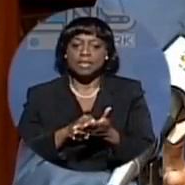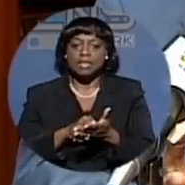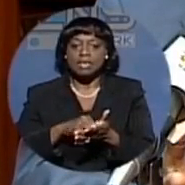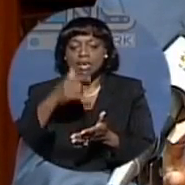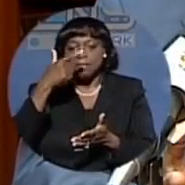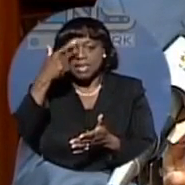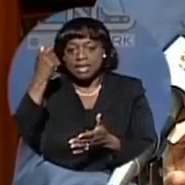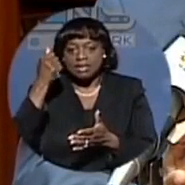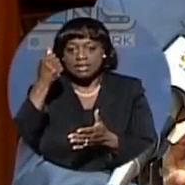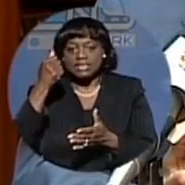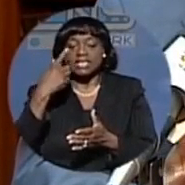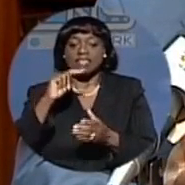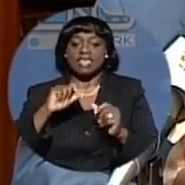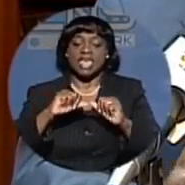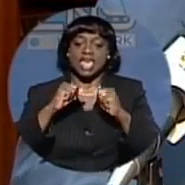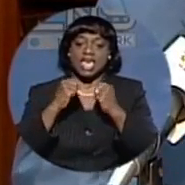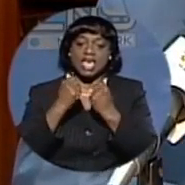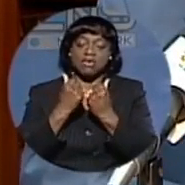just glaring